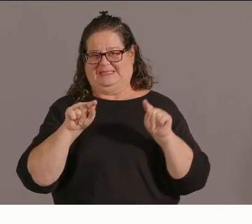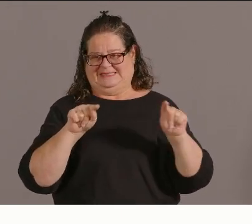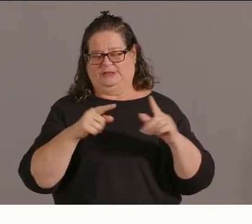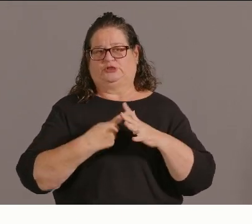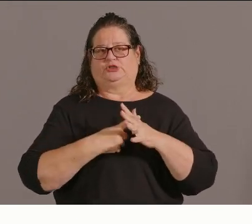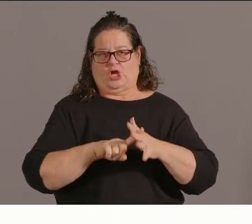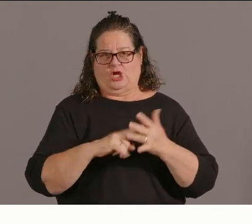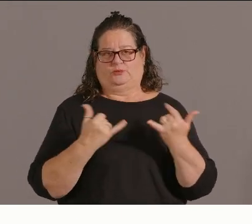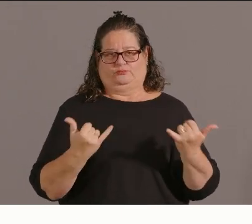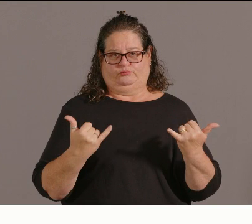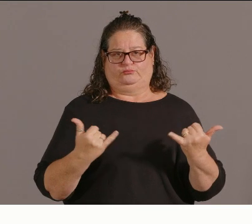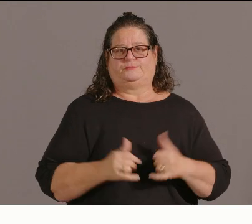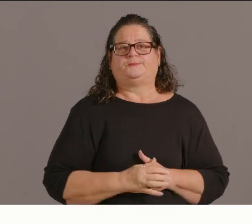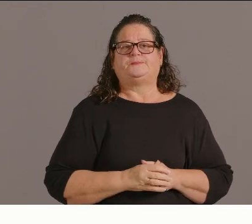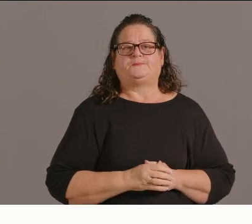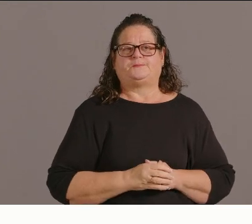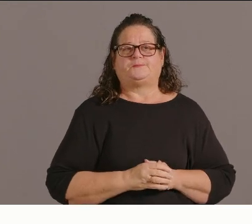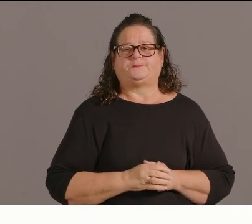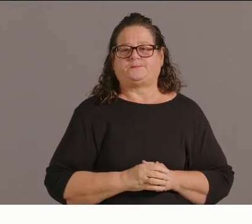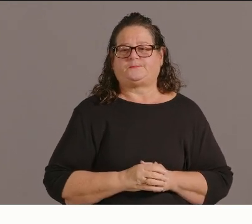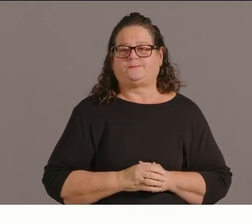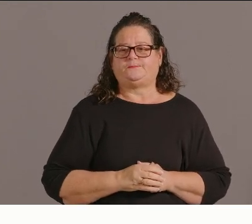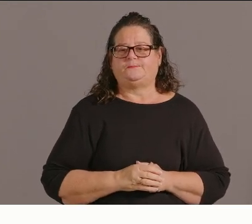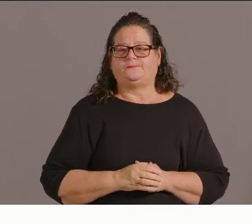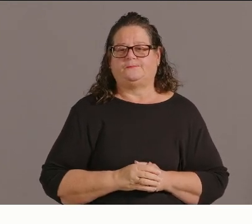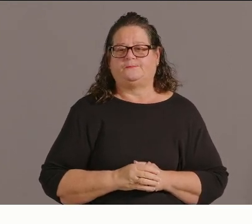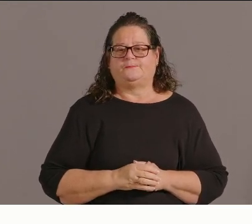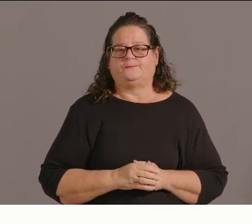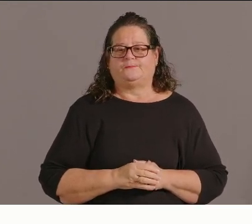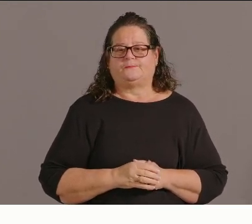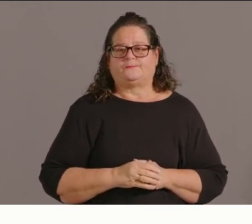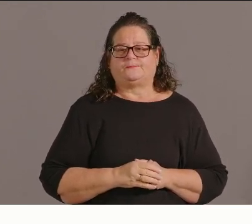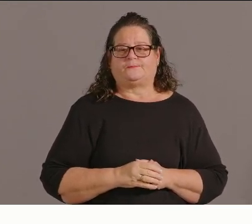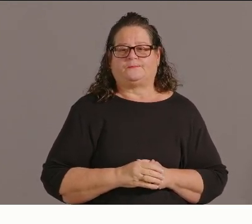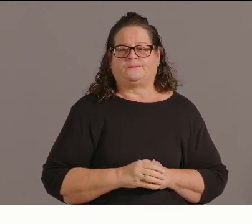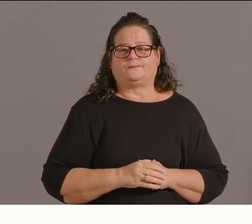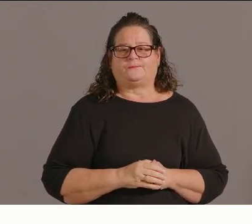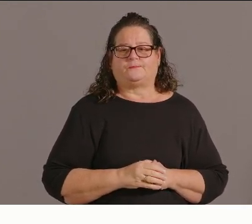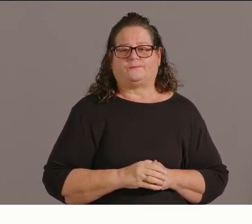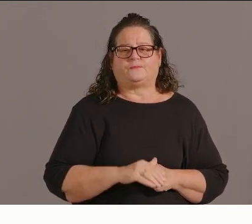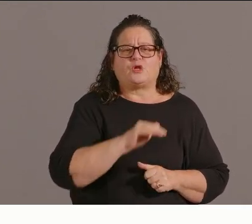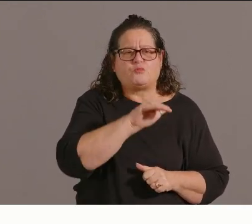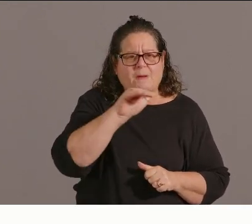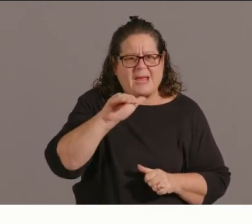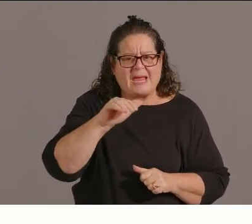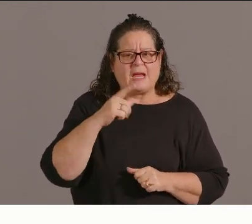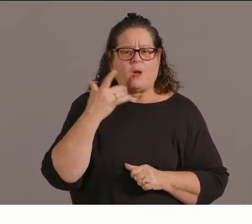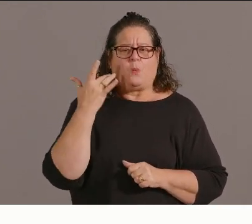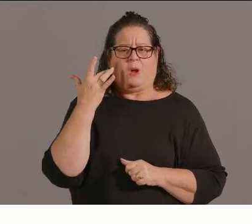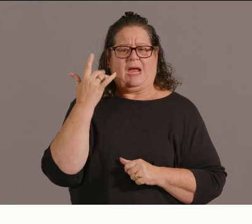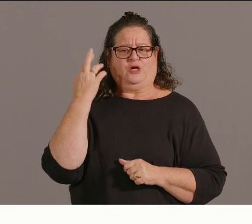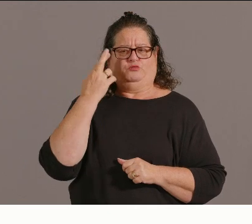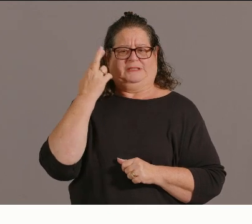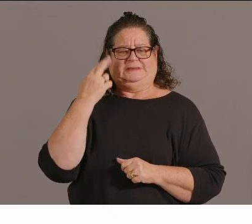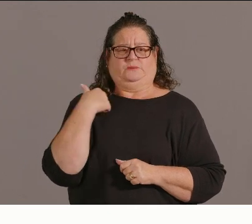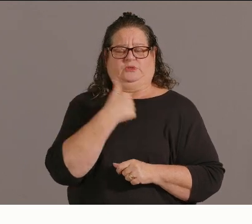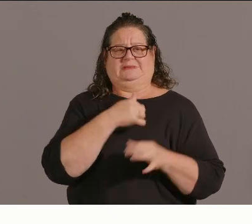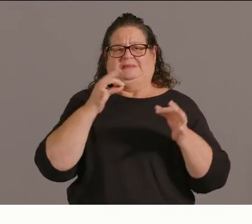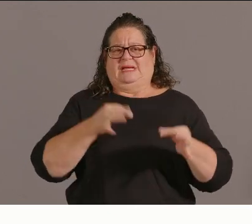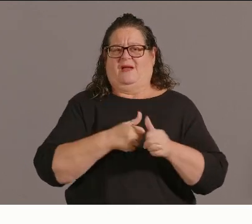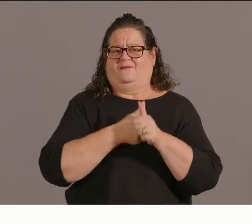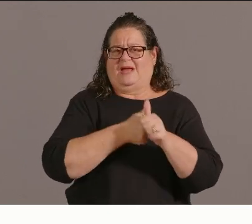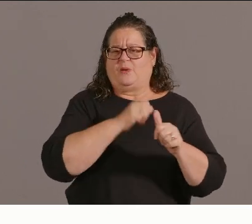This is just a reminder. So one of the reasons that we moved to an age-based prioritization was the extreme risk that age